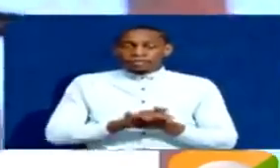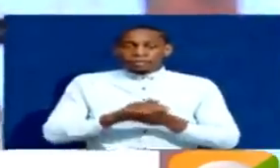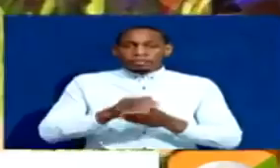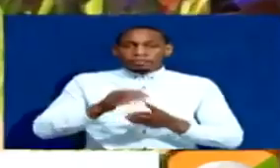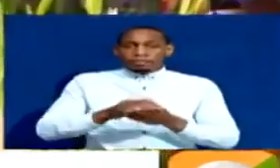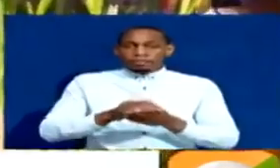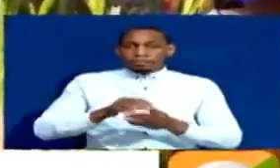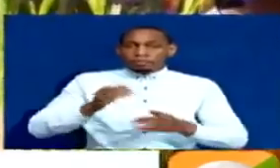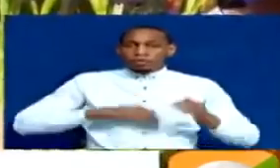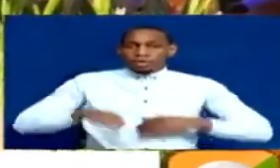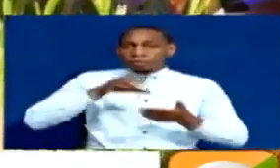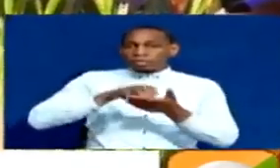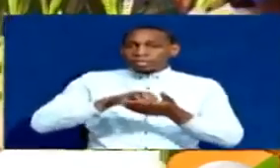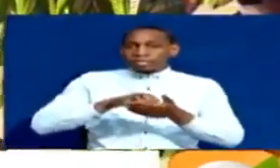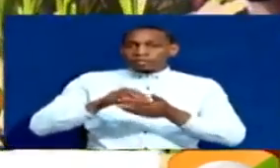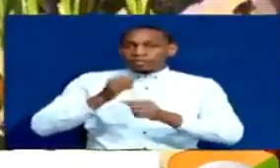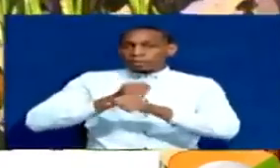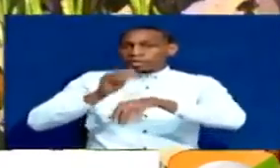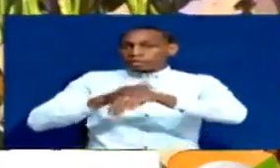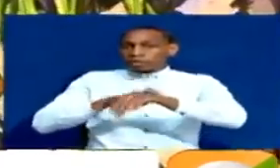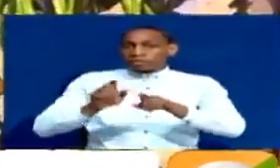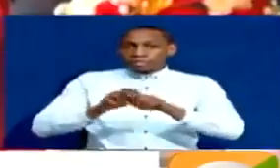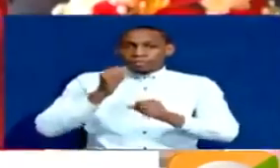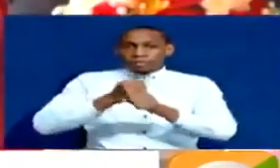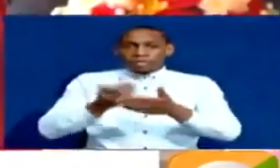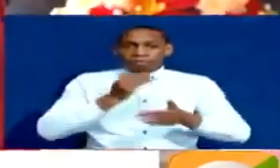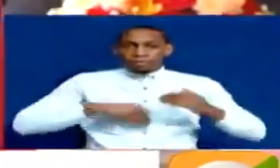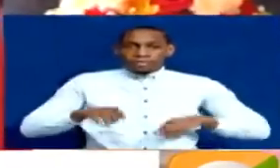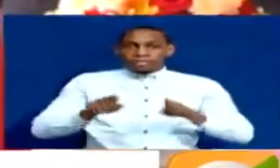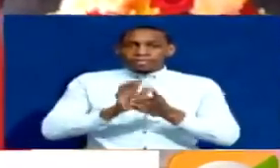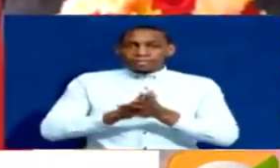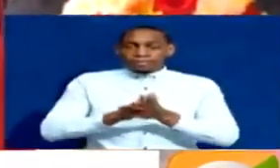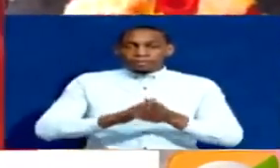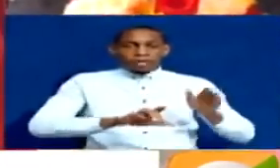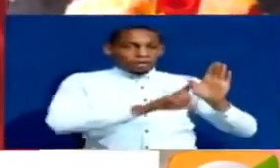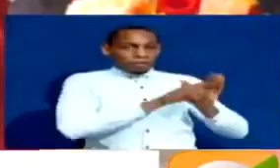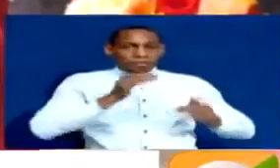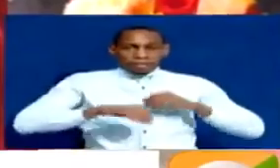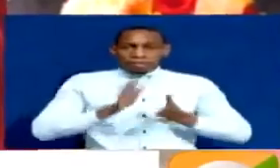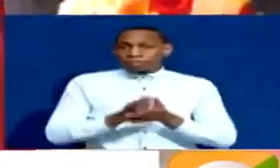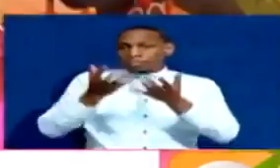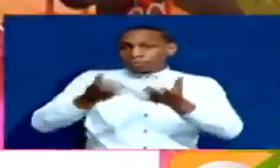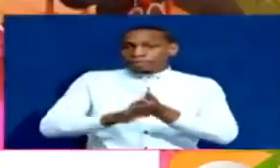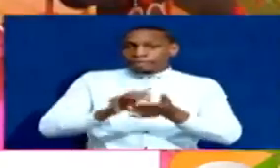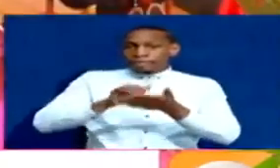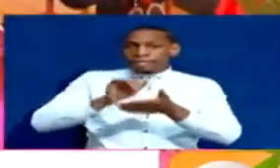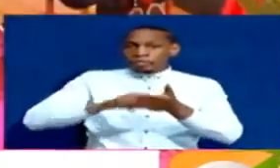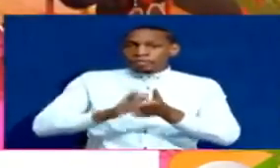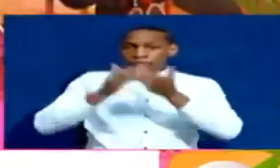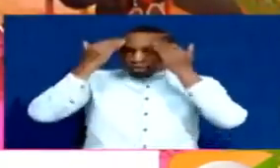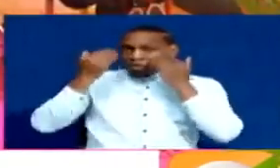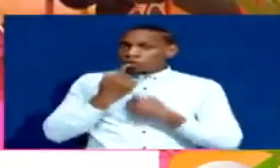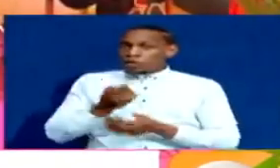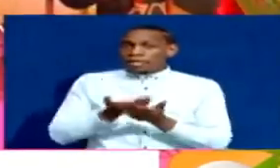corruption cases, a move not only hampering the war on corruption, but emboldening graft lords in the country whose refuge is obtaining court orders